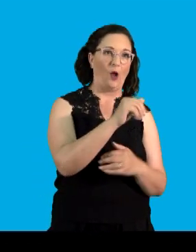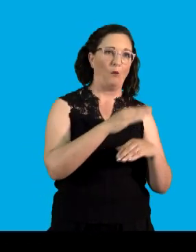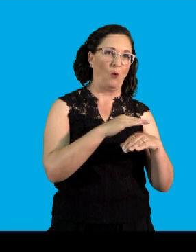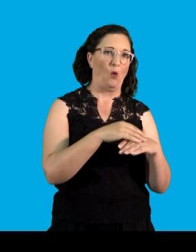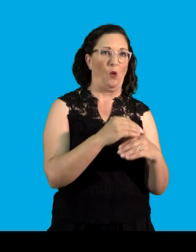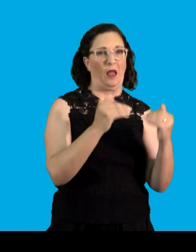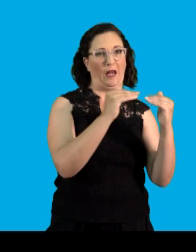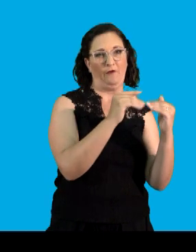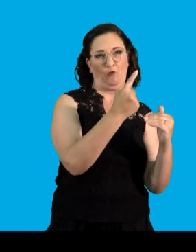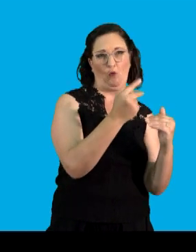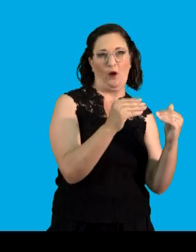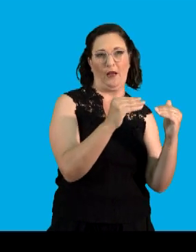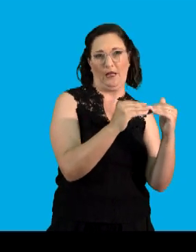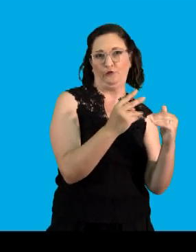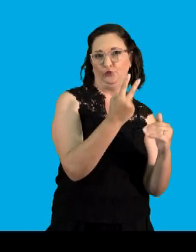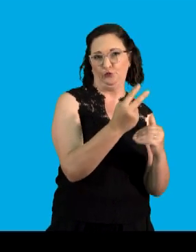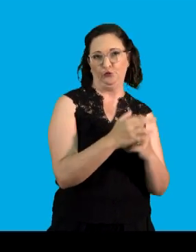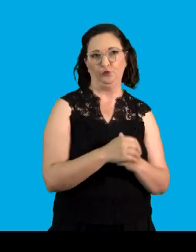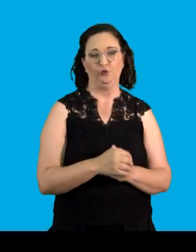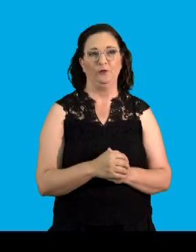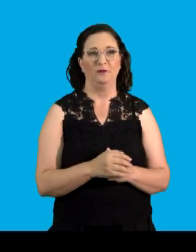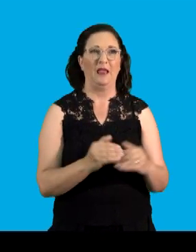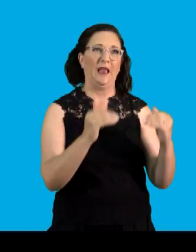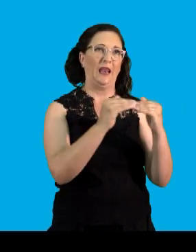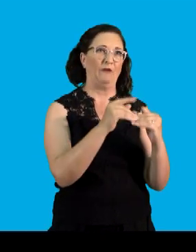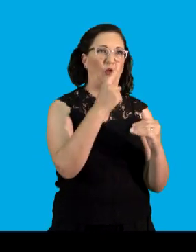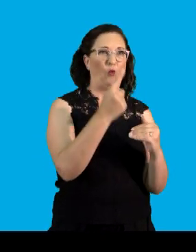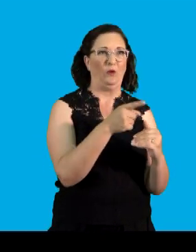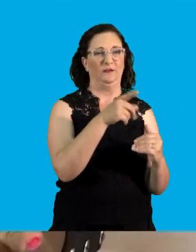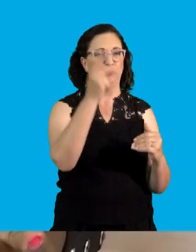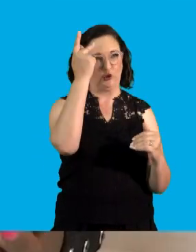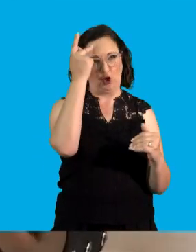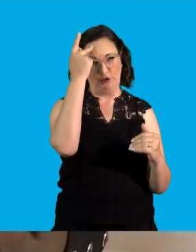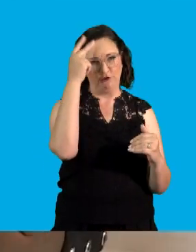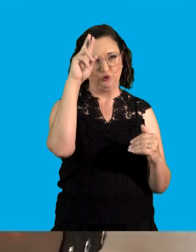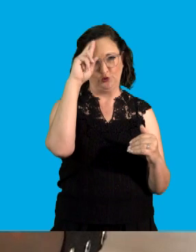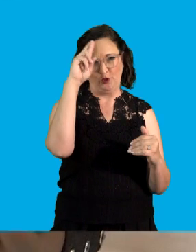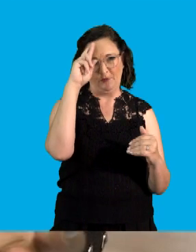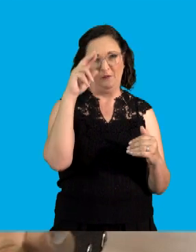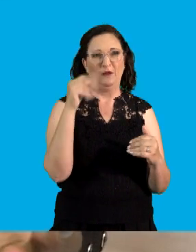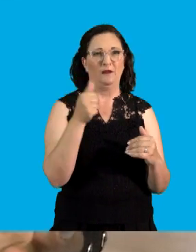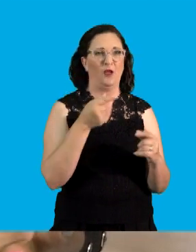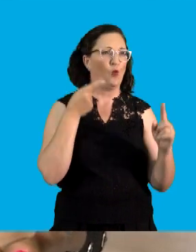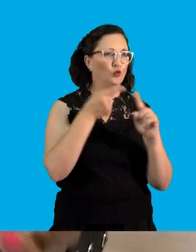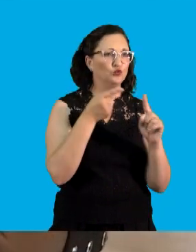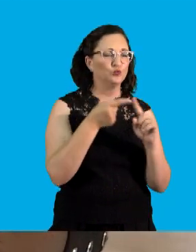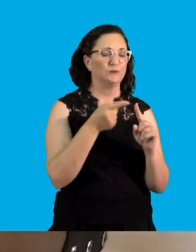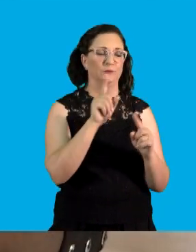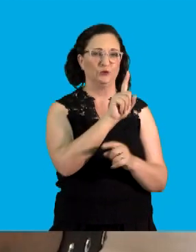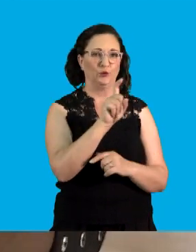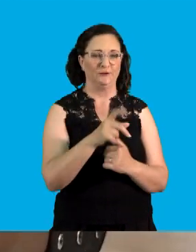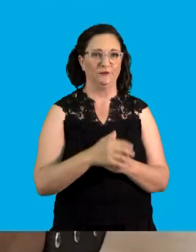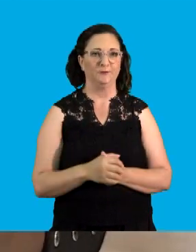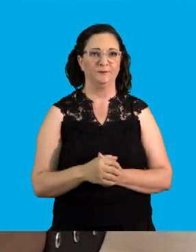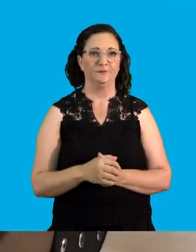and level 2. Therefore, in level 1, it's just the knowledge or remembering. Remember those were the objective questions.